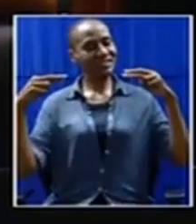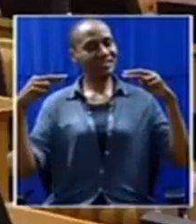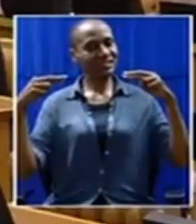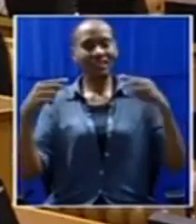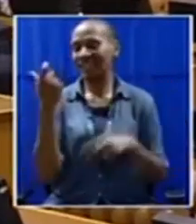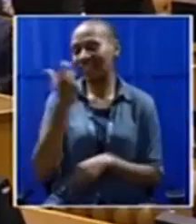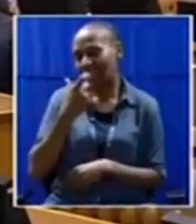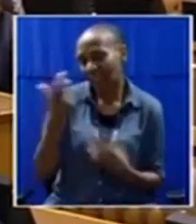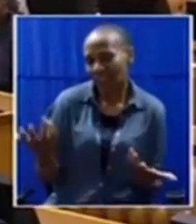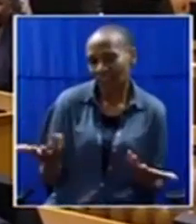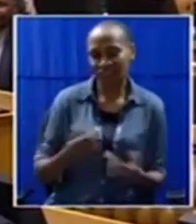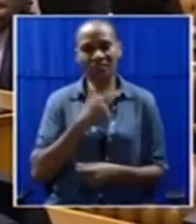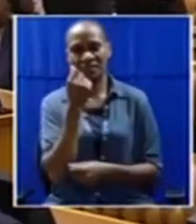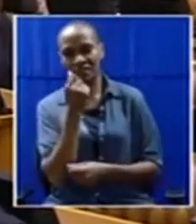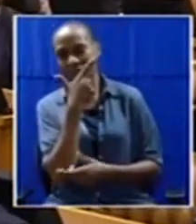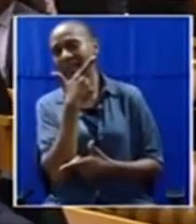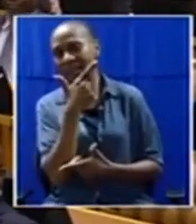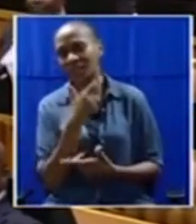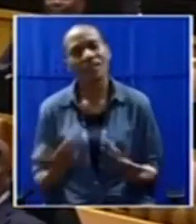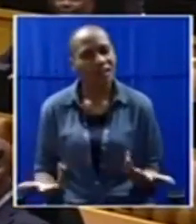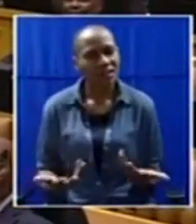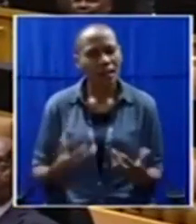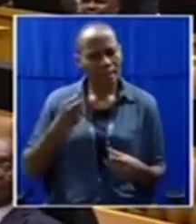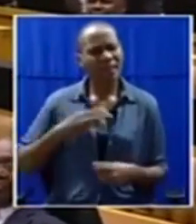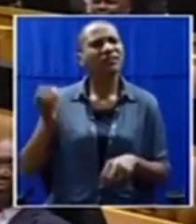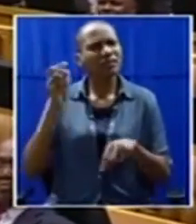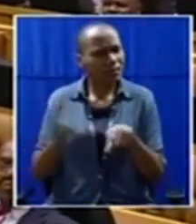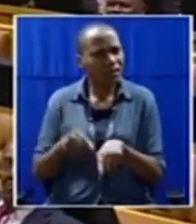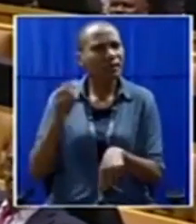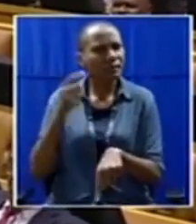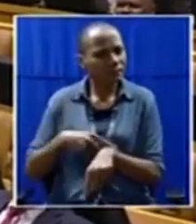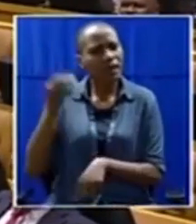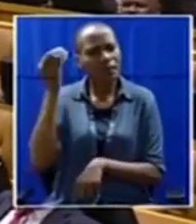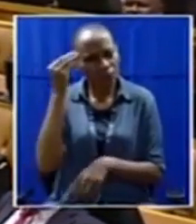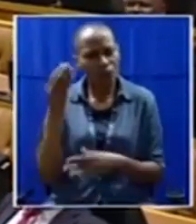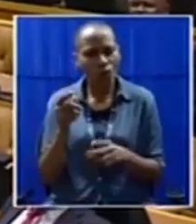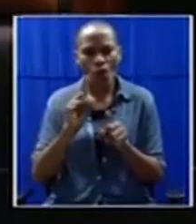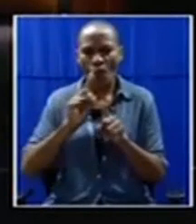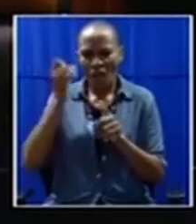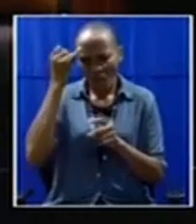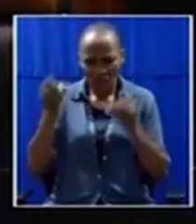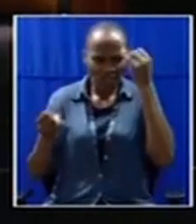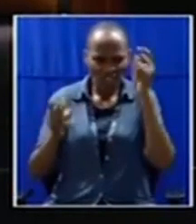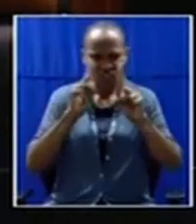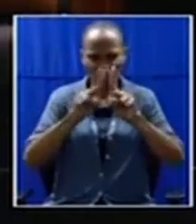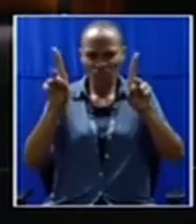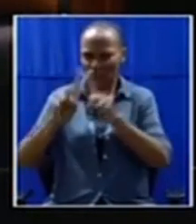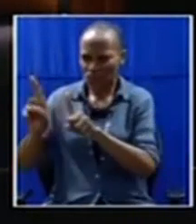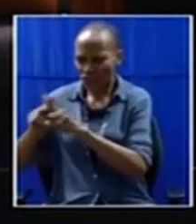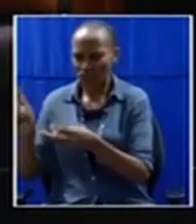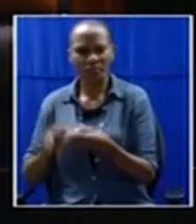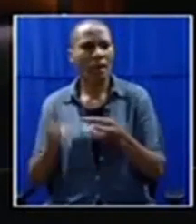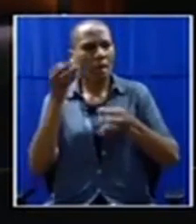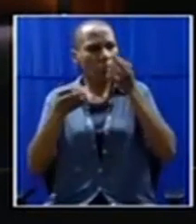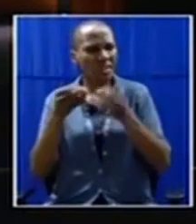and laugh with all the differences in terms of our ideological standing,